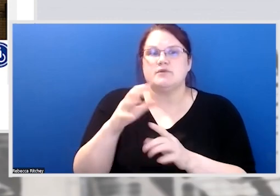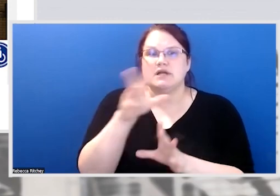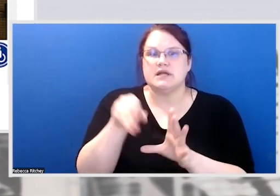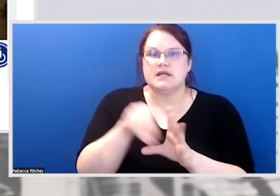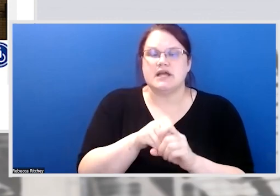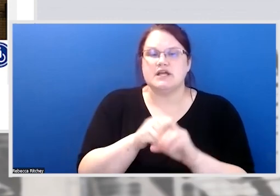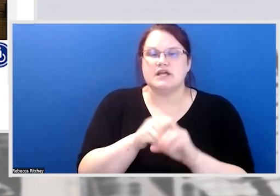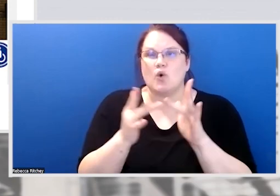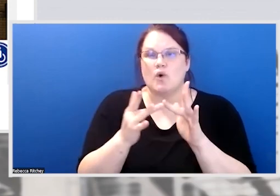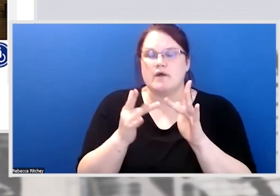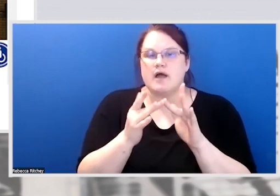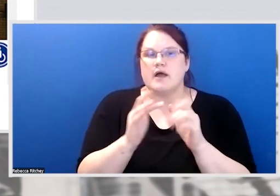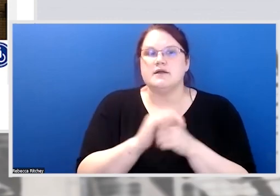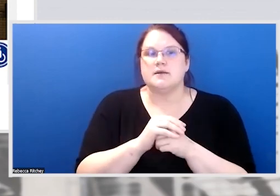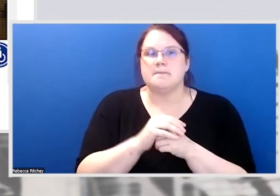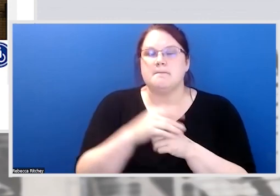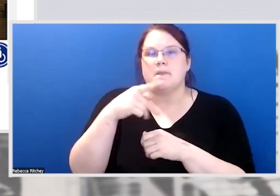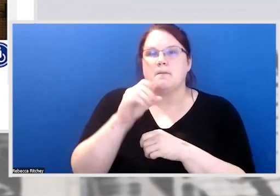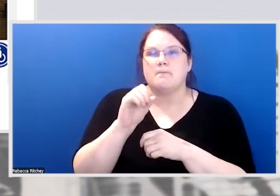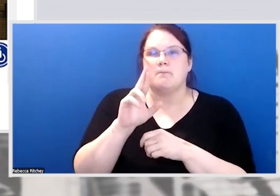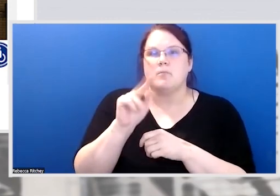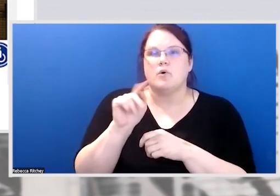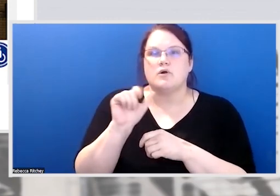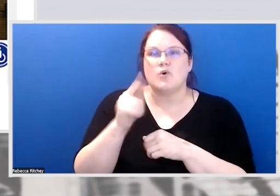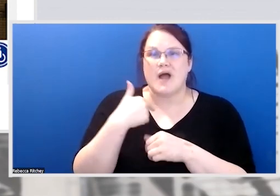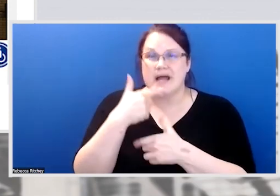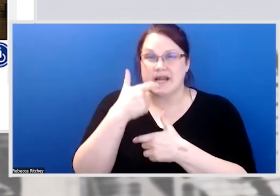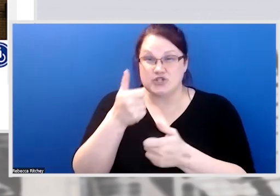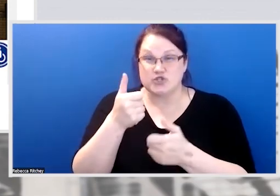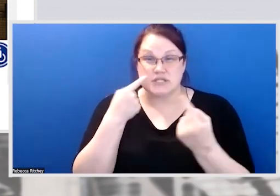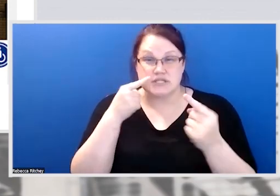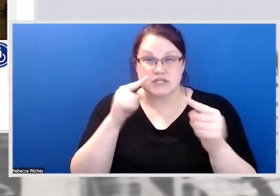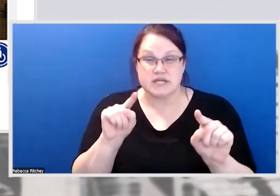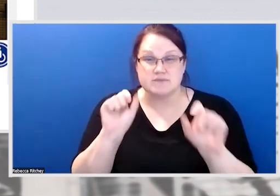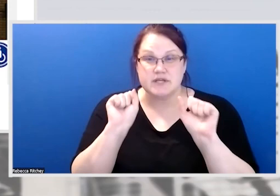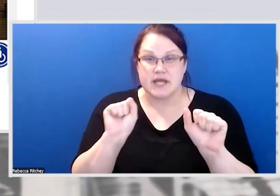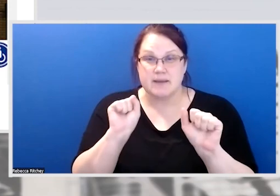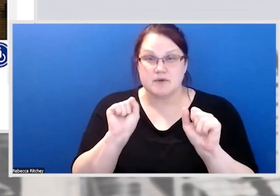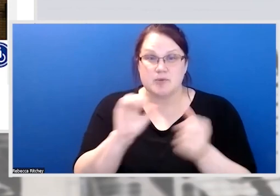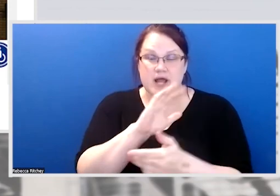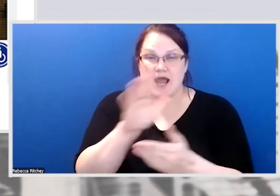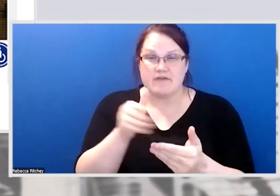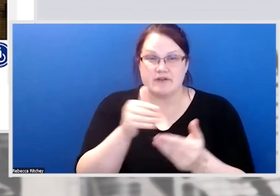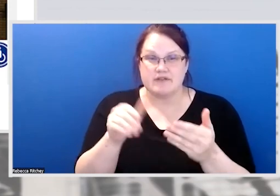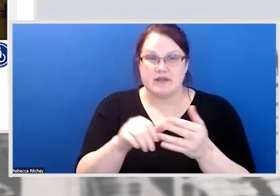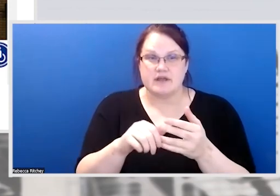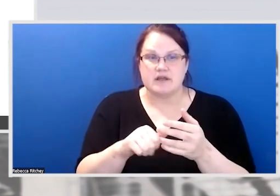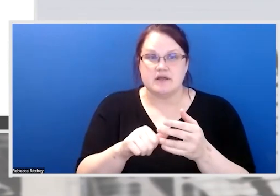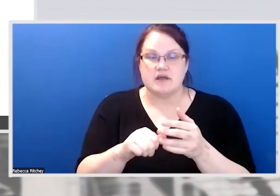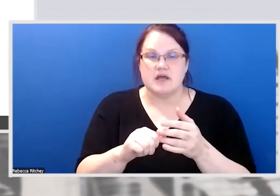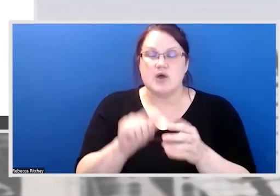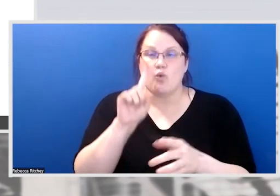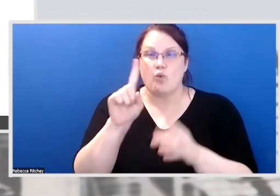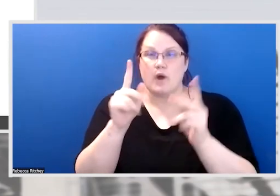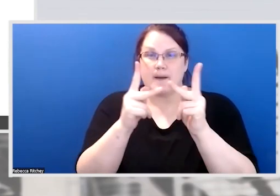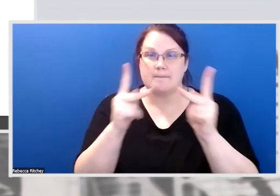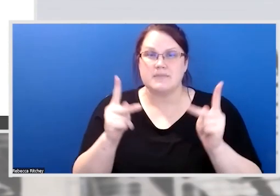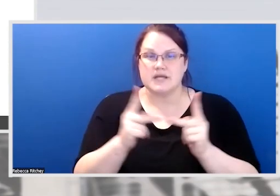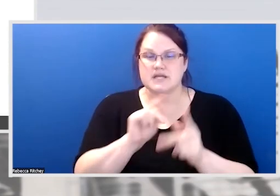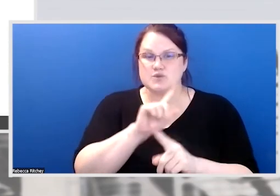online portal. We've had really interesting success with this, being able to put everything we have kind of in one place. So when you're on